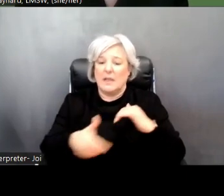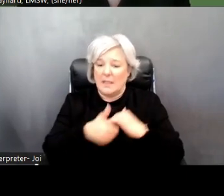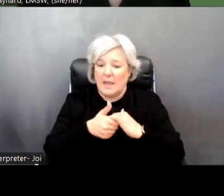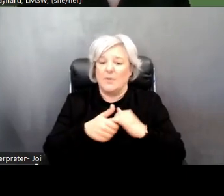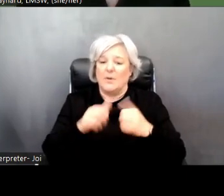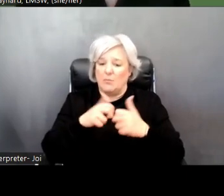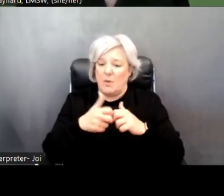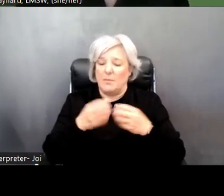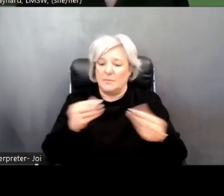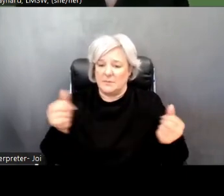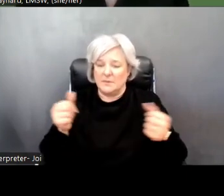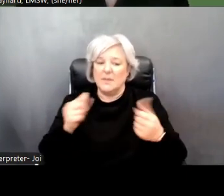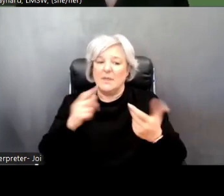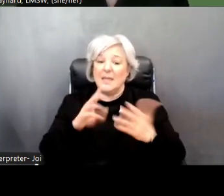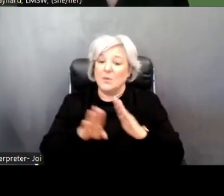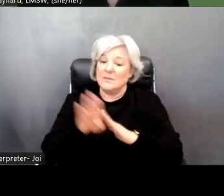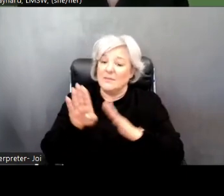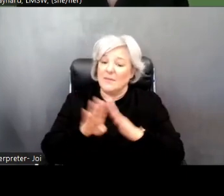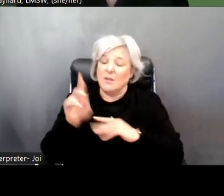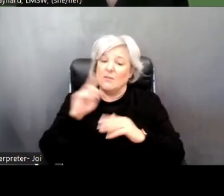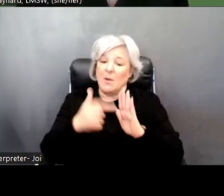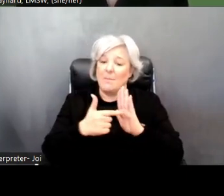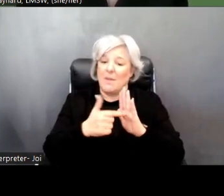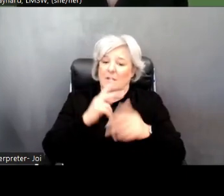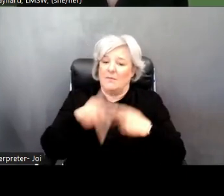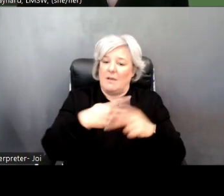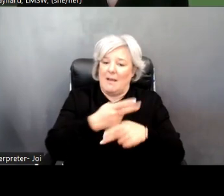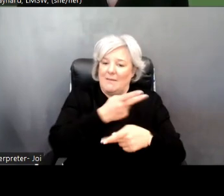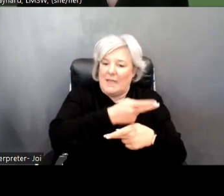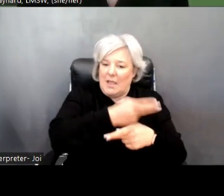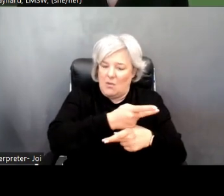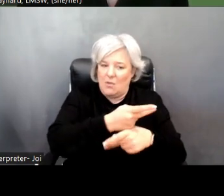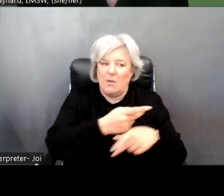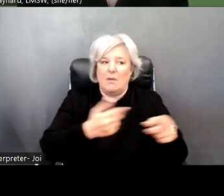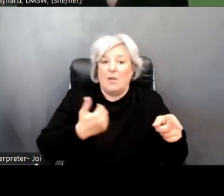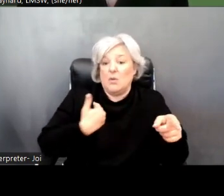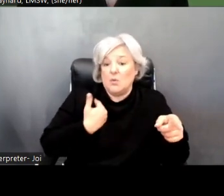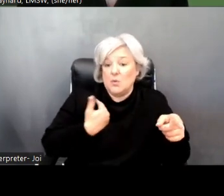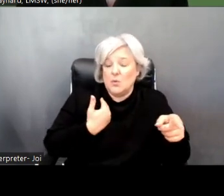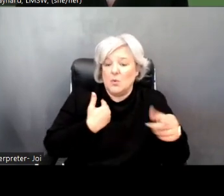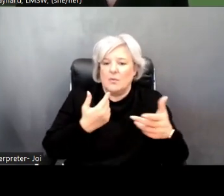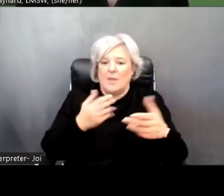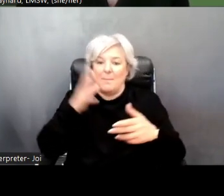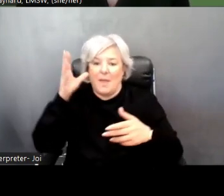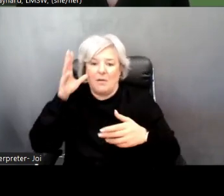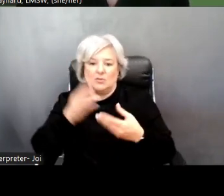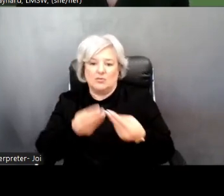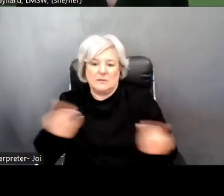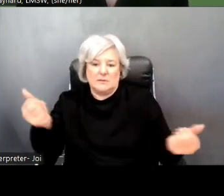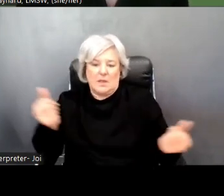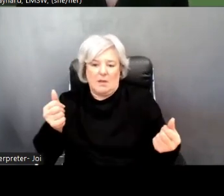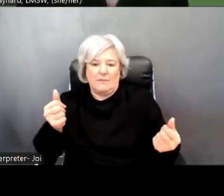It was developed as a trauma-informed model of care with the goal of helping youth and parents resolve differences